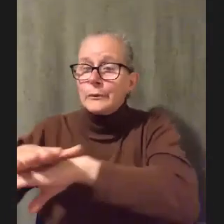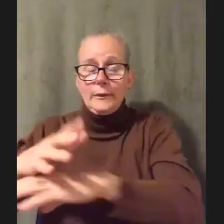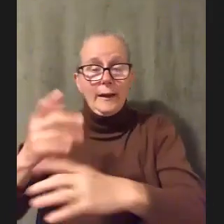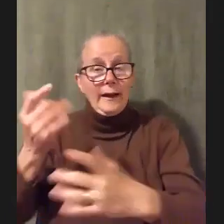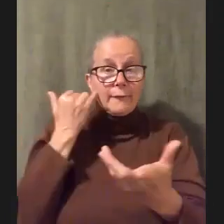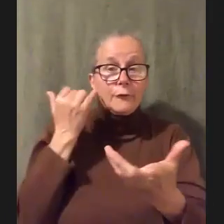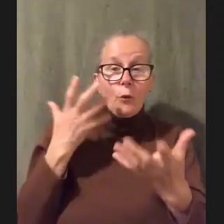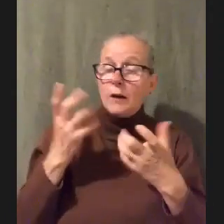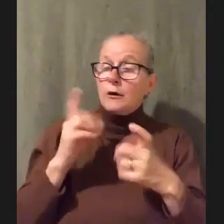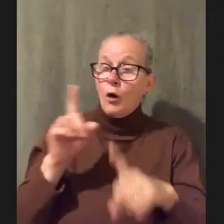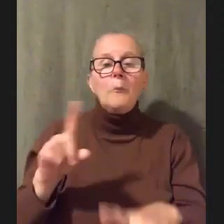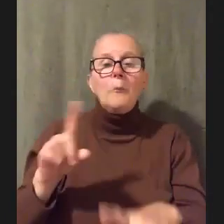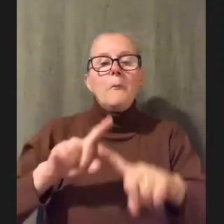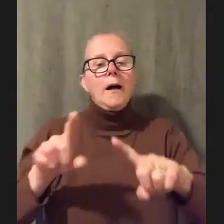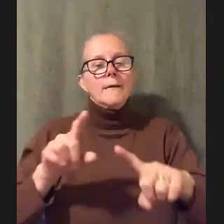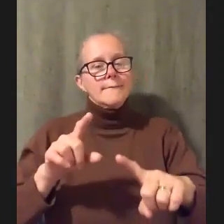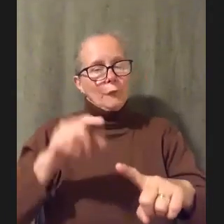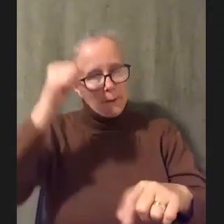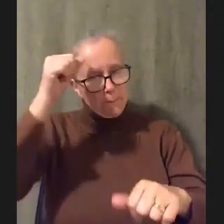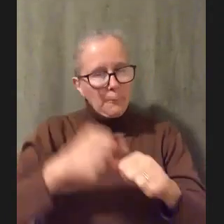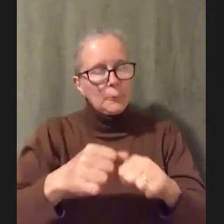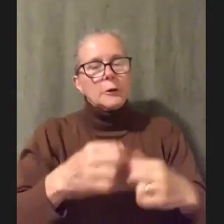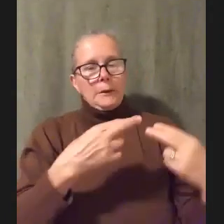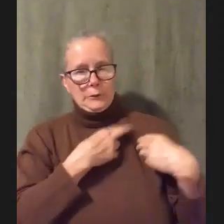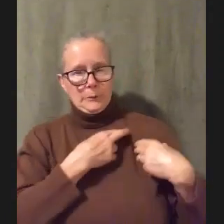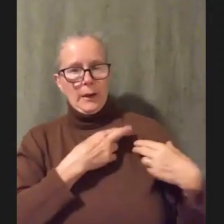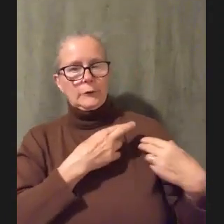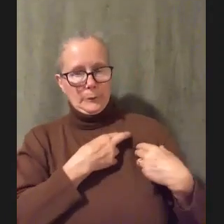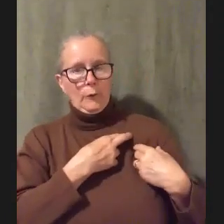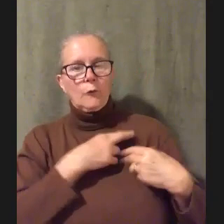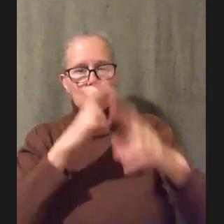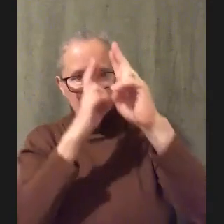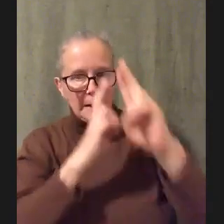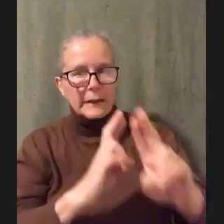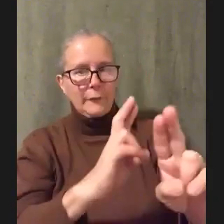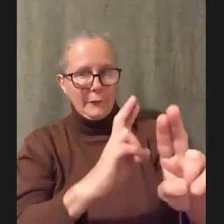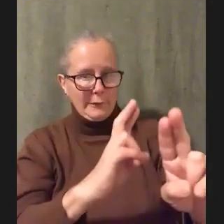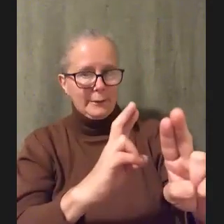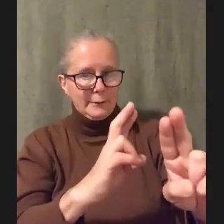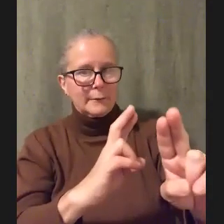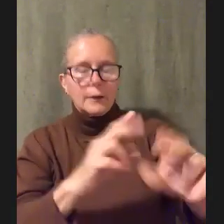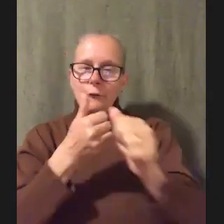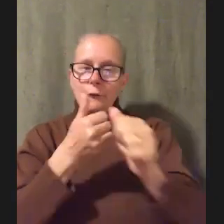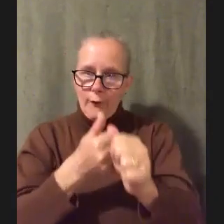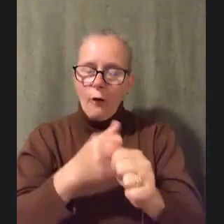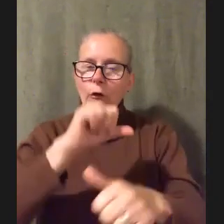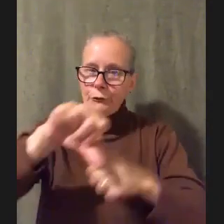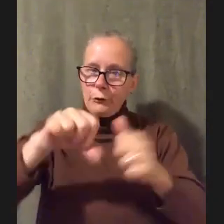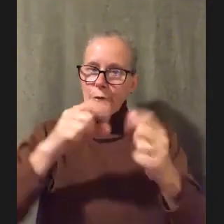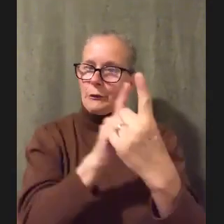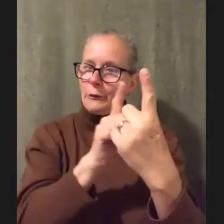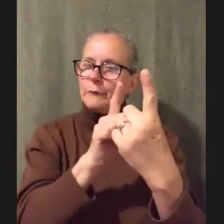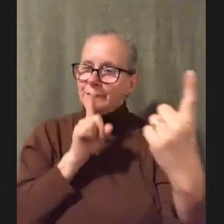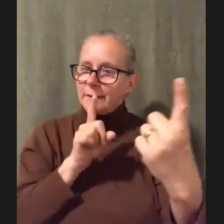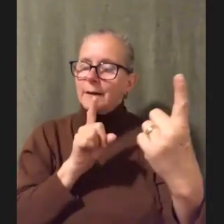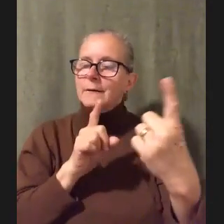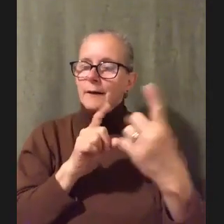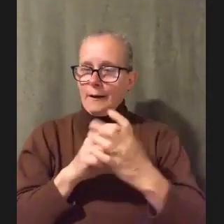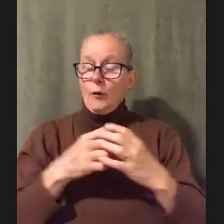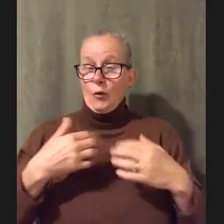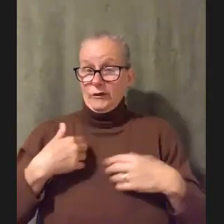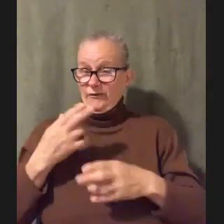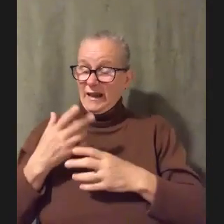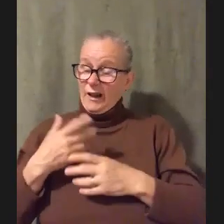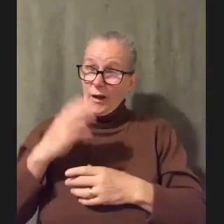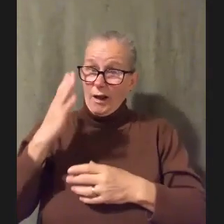but please do it responsibly and do it respectfully, and we will have parks open as soon as we possibly can, but